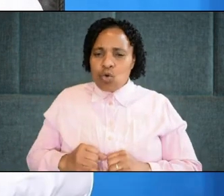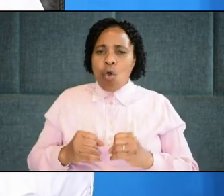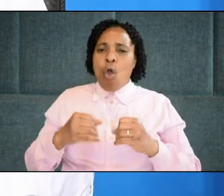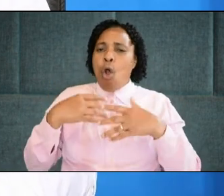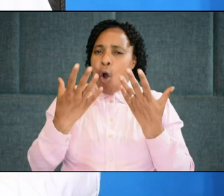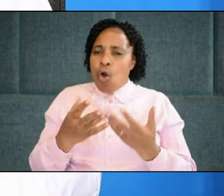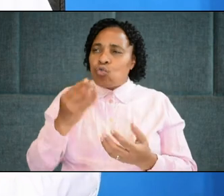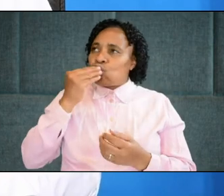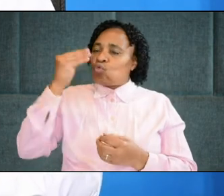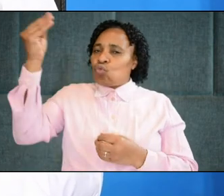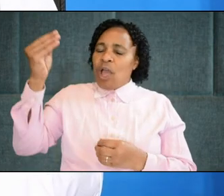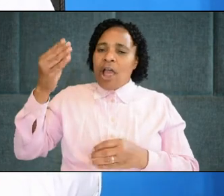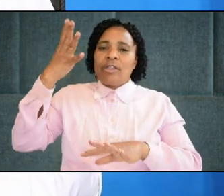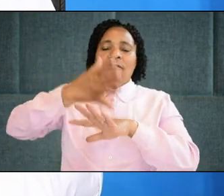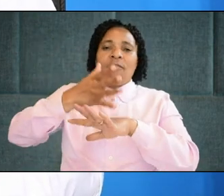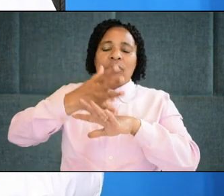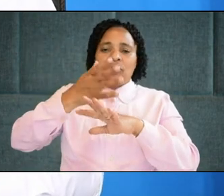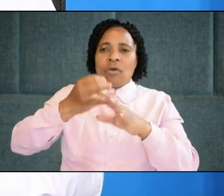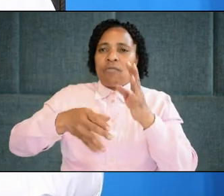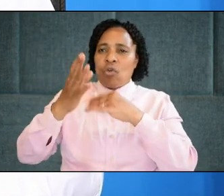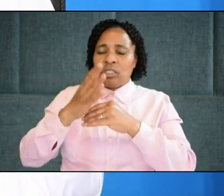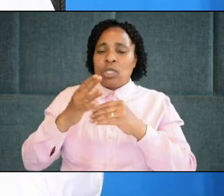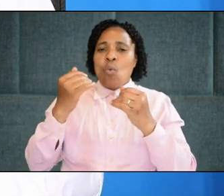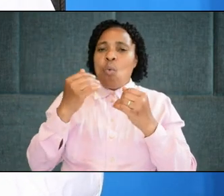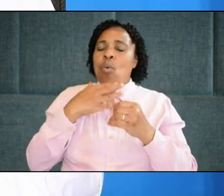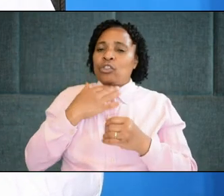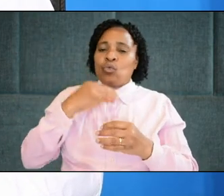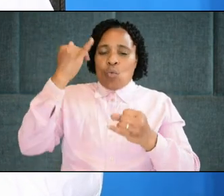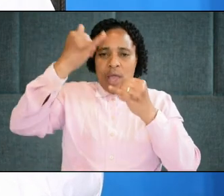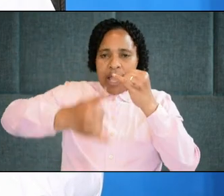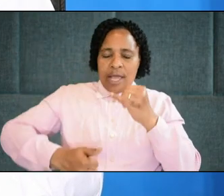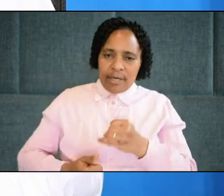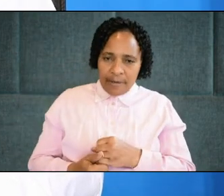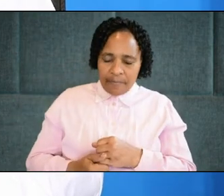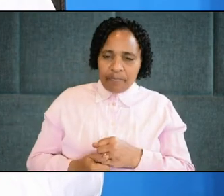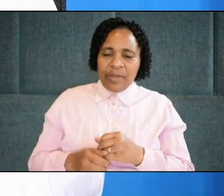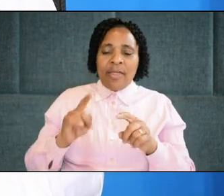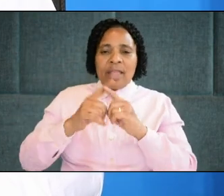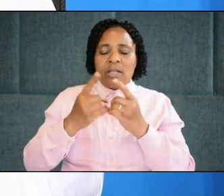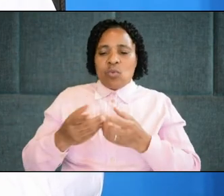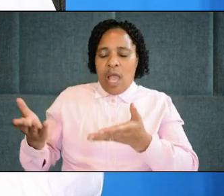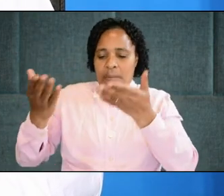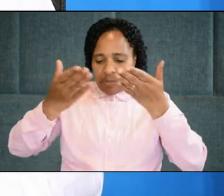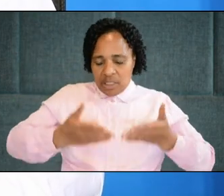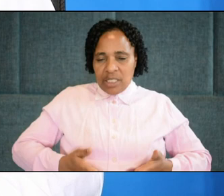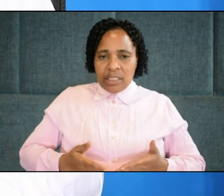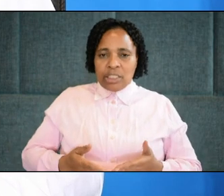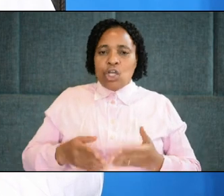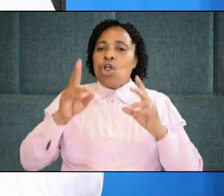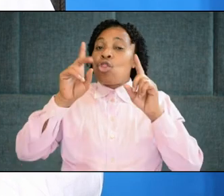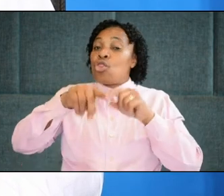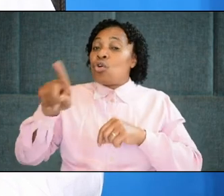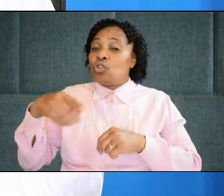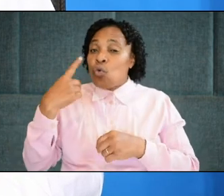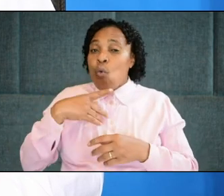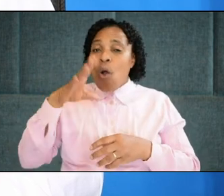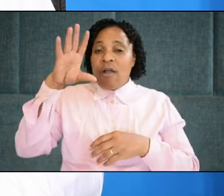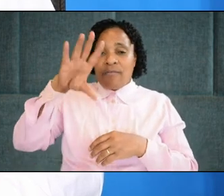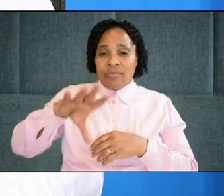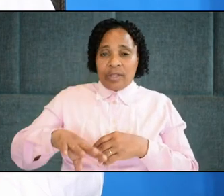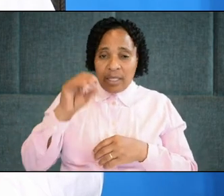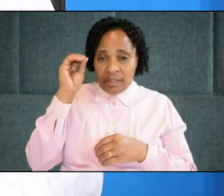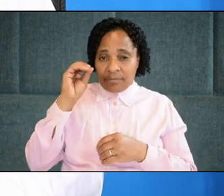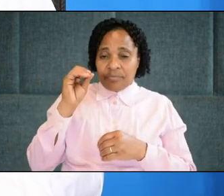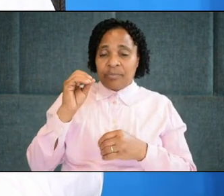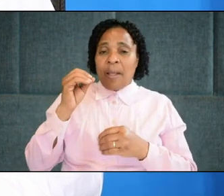by a false god. We'd like to end our session there. We want to appreciate those who have been part of